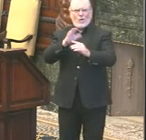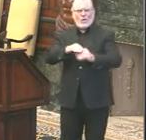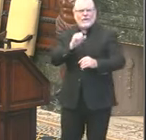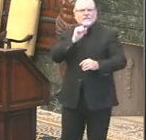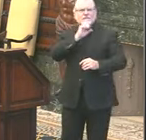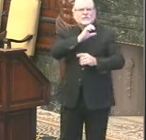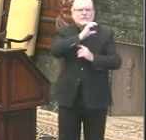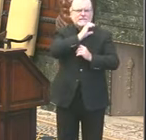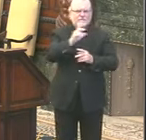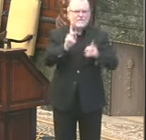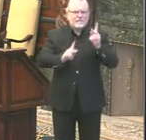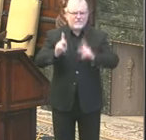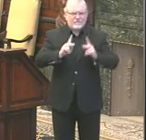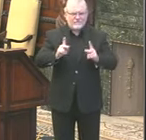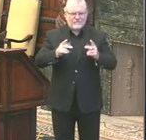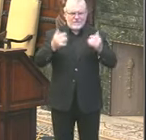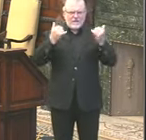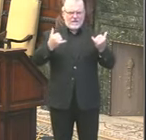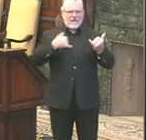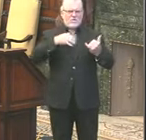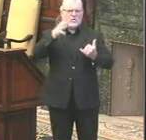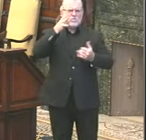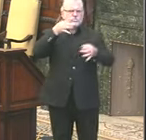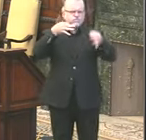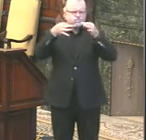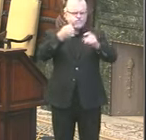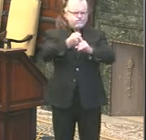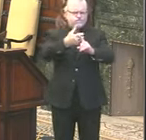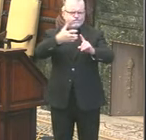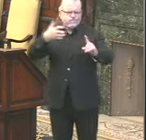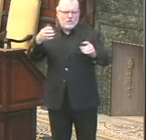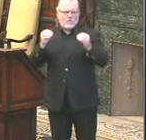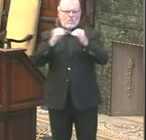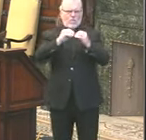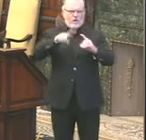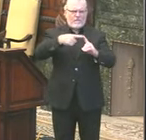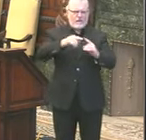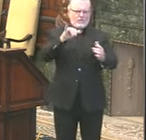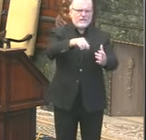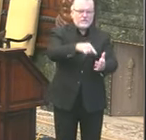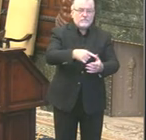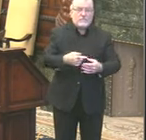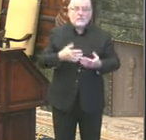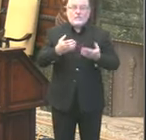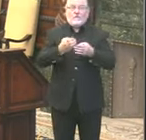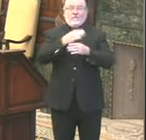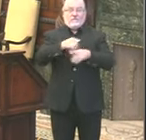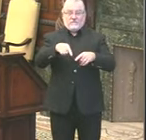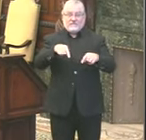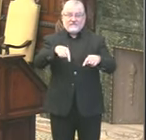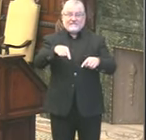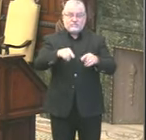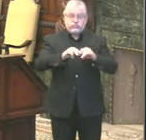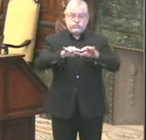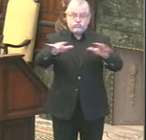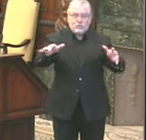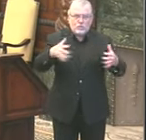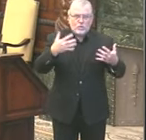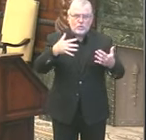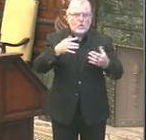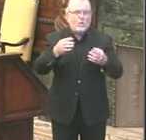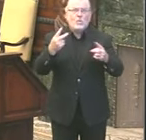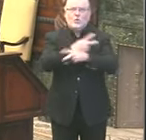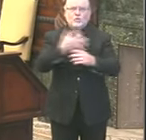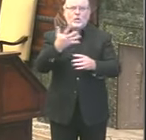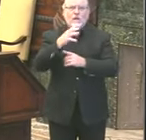minutes talking about another serious topic that the pandemic has exacerbated, and that's elder abuse. In this time of